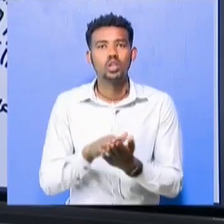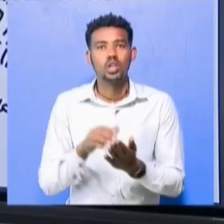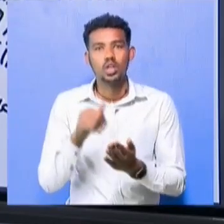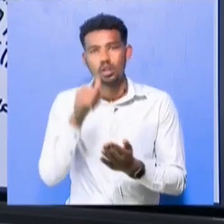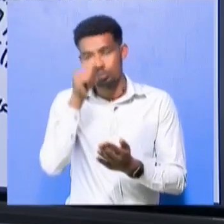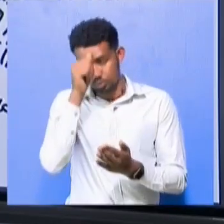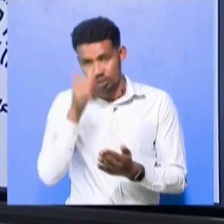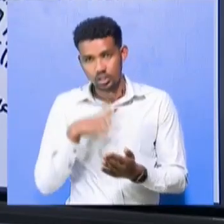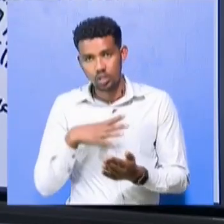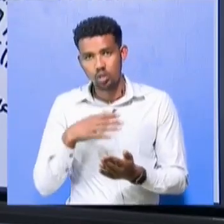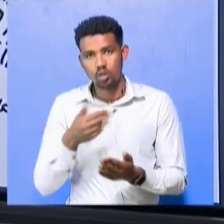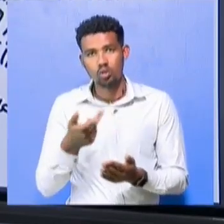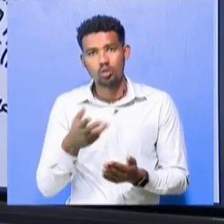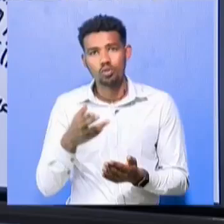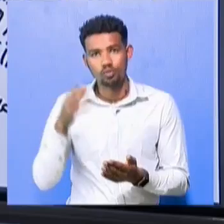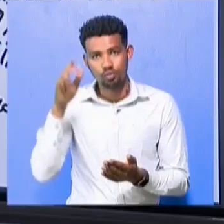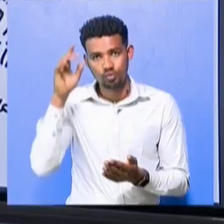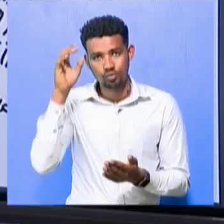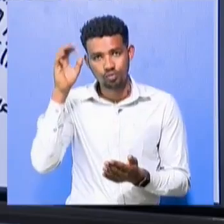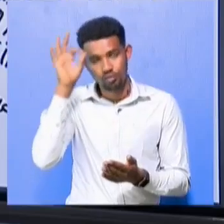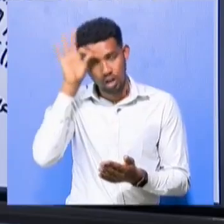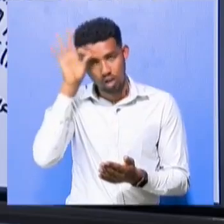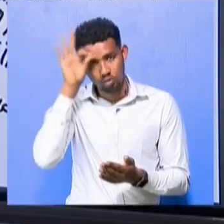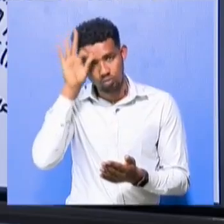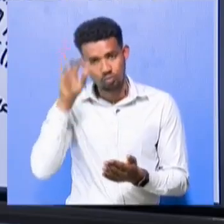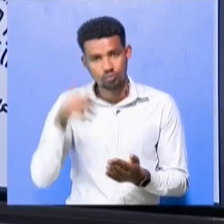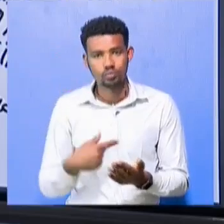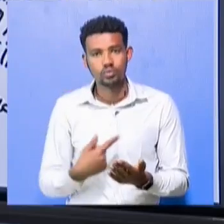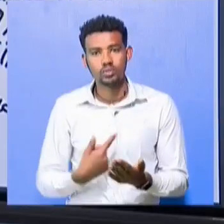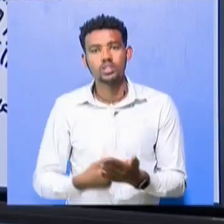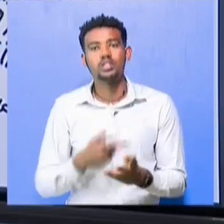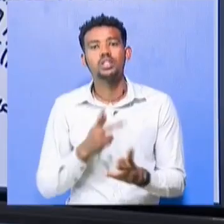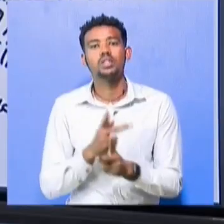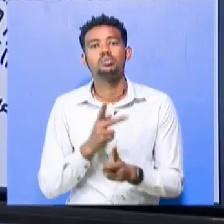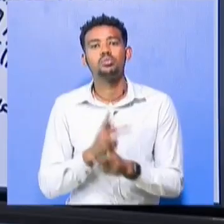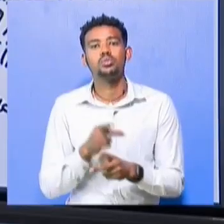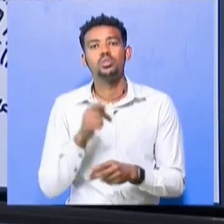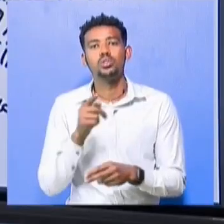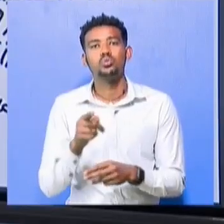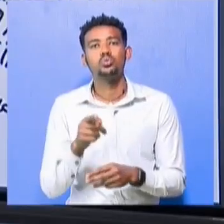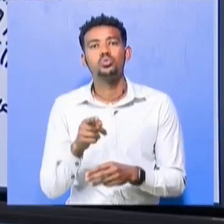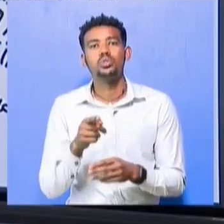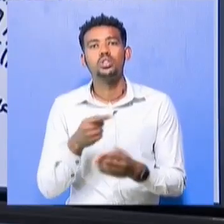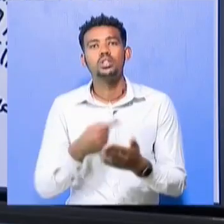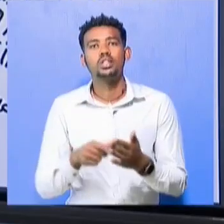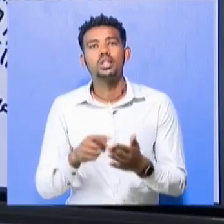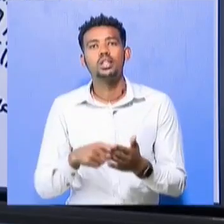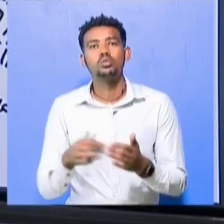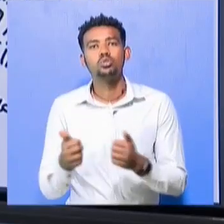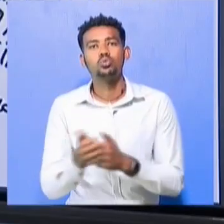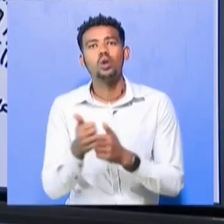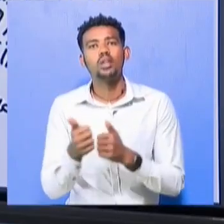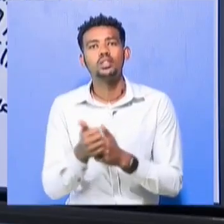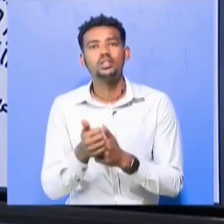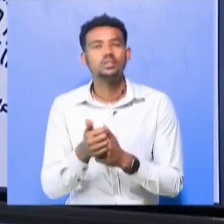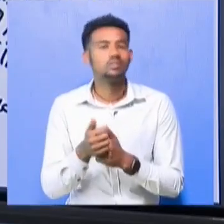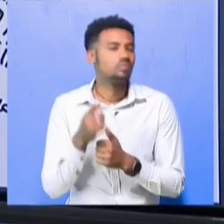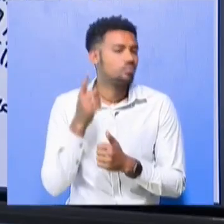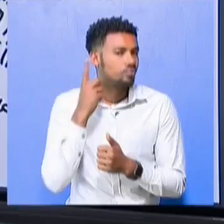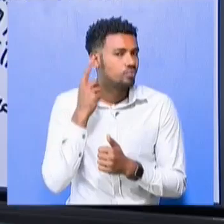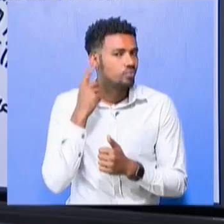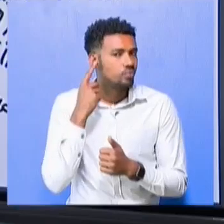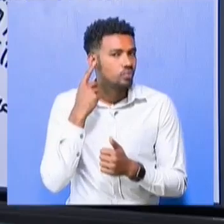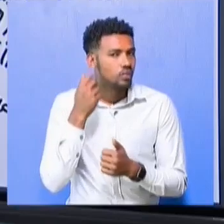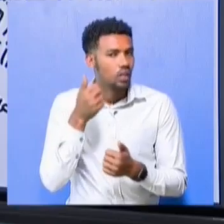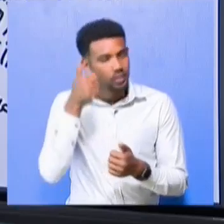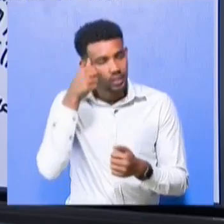Fekadu. So what are they? Just to keep or to check or watch the students how they are attending the